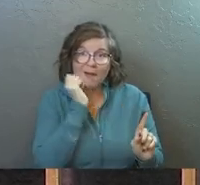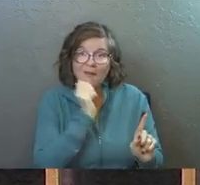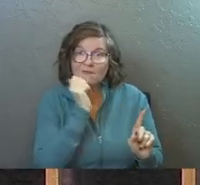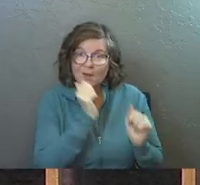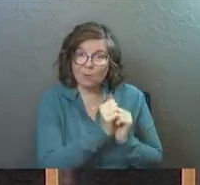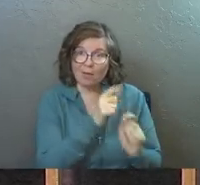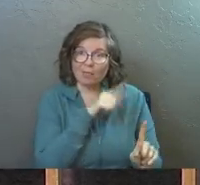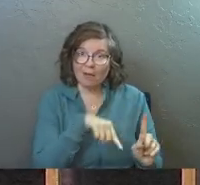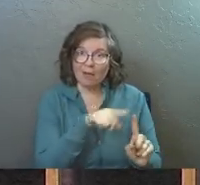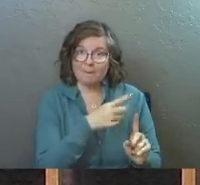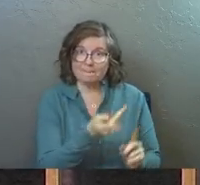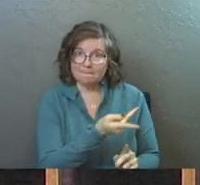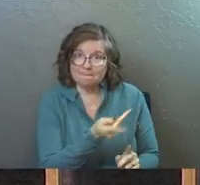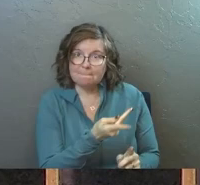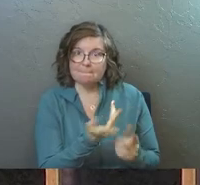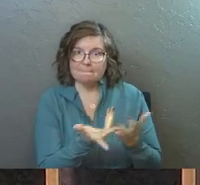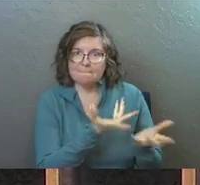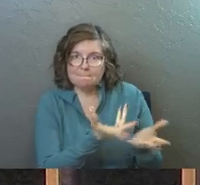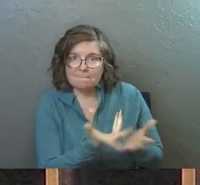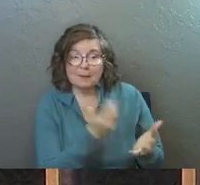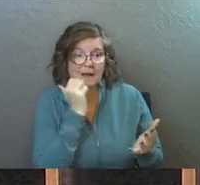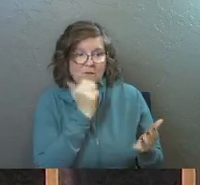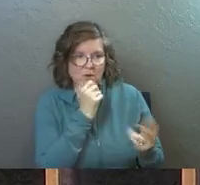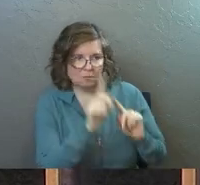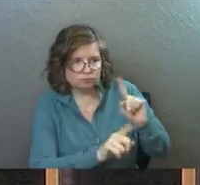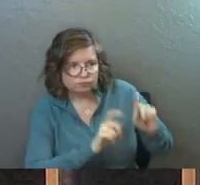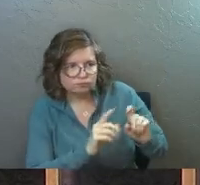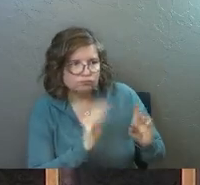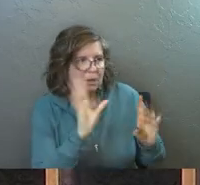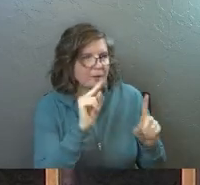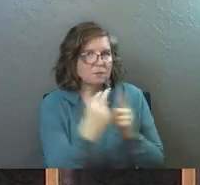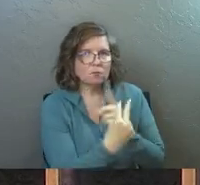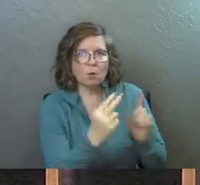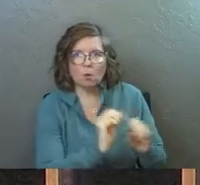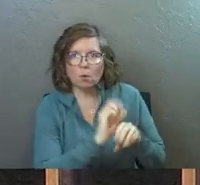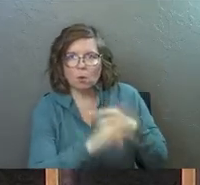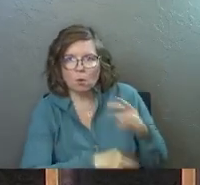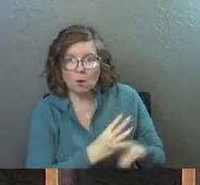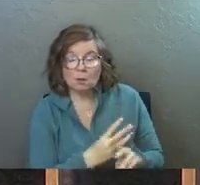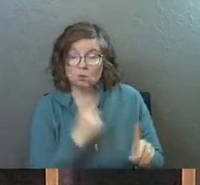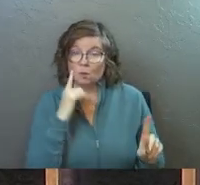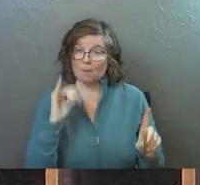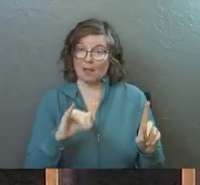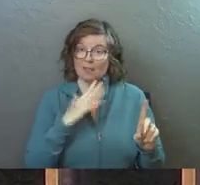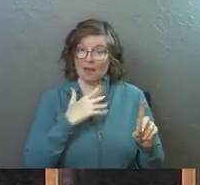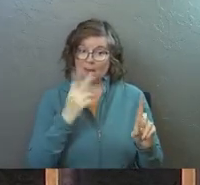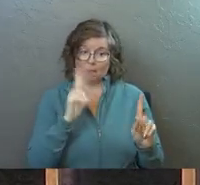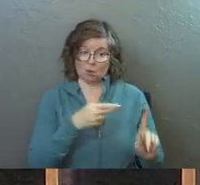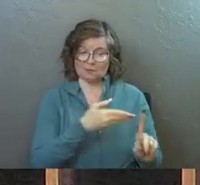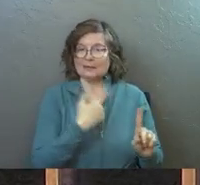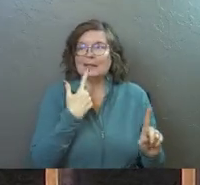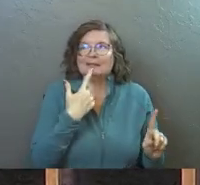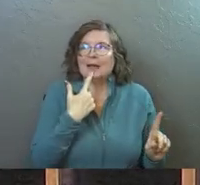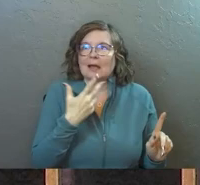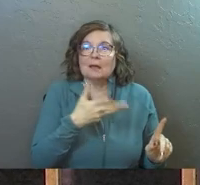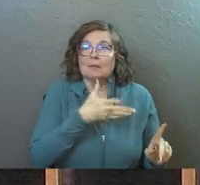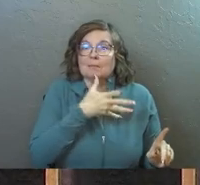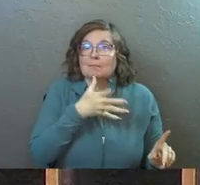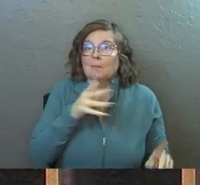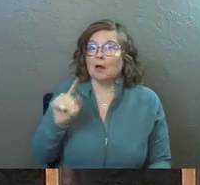proximity. Get their views on the world every single day. Imagine that person that you were in that 5-year friendship with. Say it was Mother